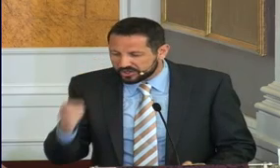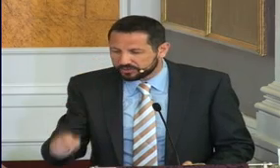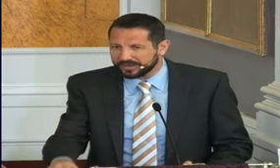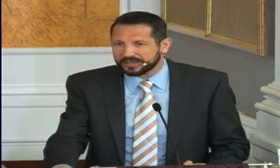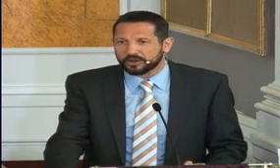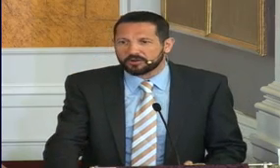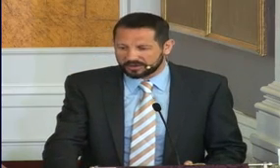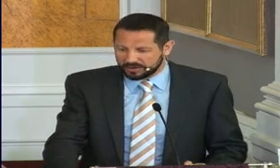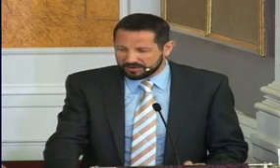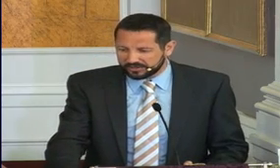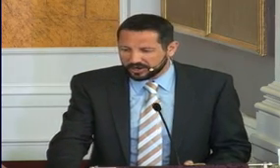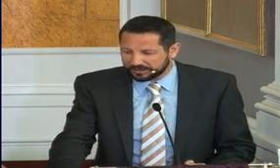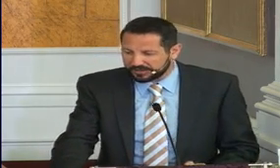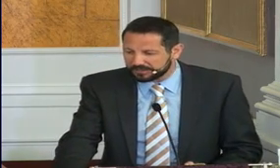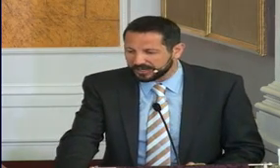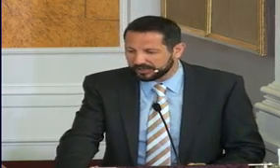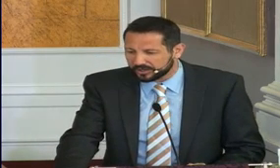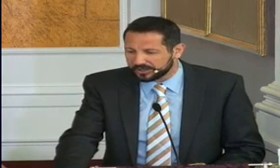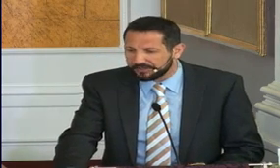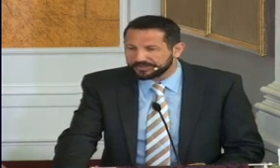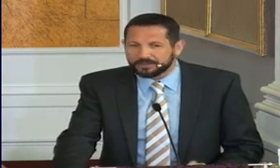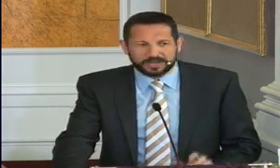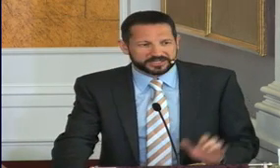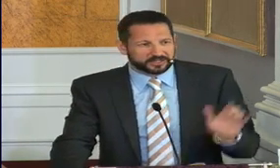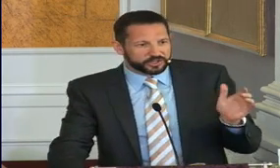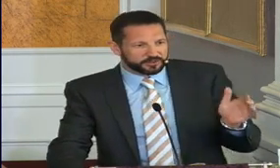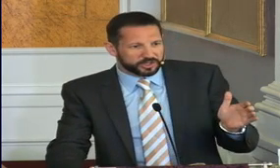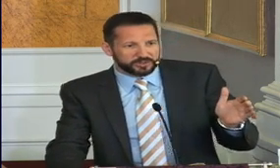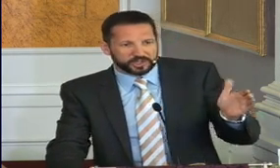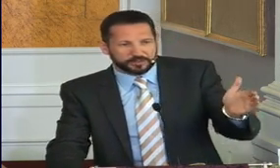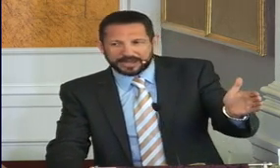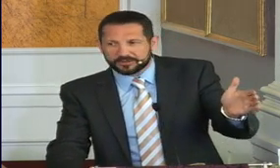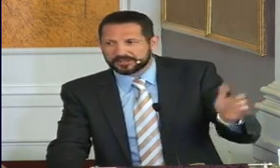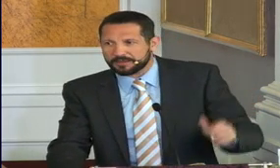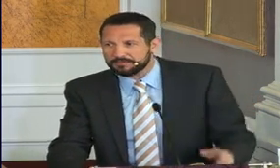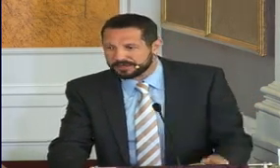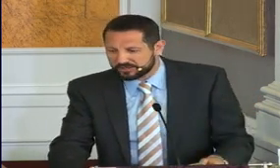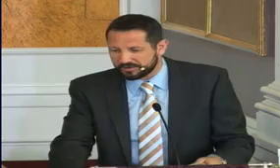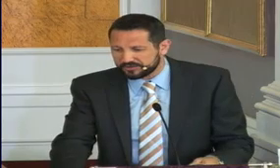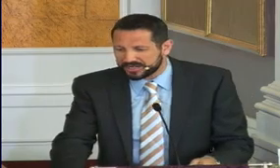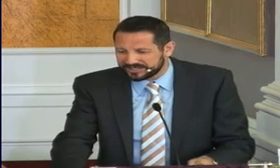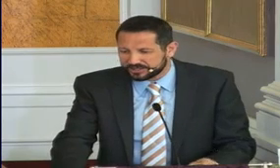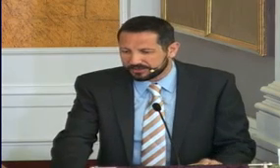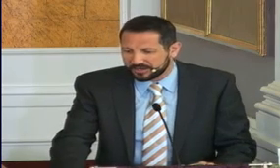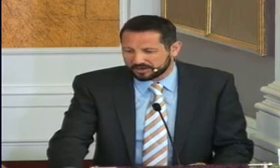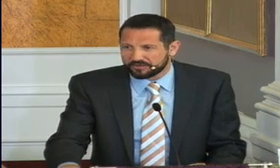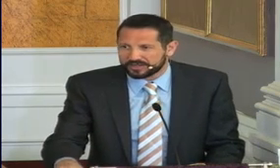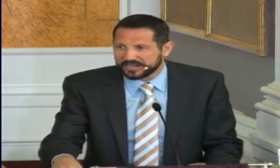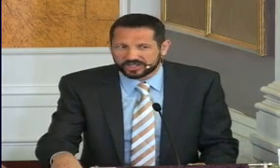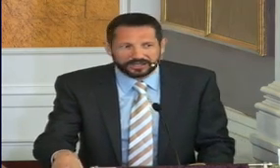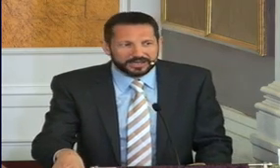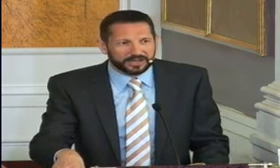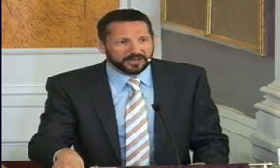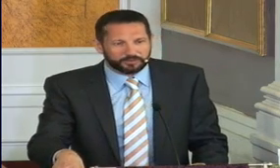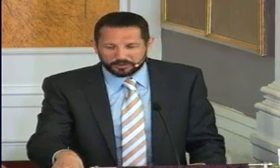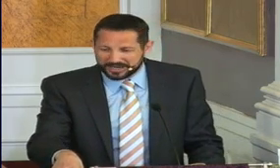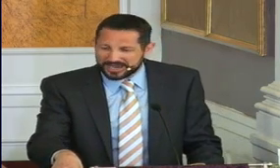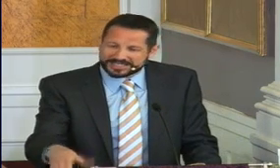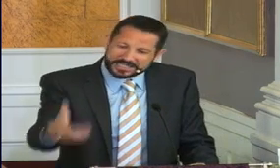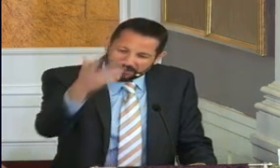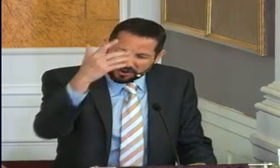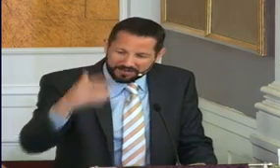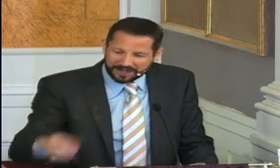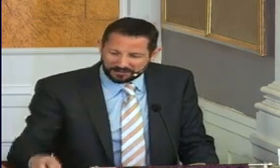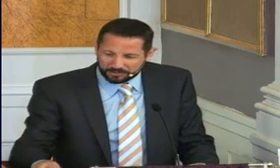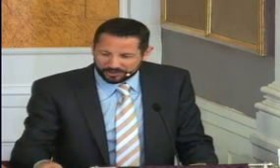in March when the oral arguments are being heard. Pastor Lucia Chappelle, who's our Minister of Justice within our congregation, will be,